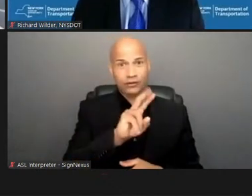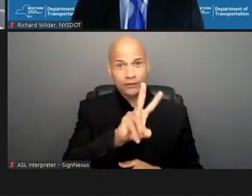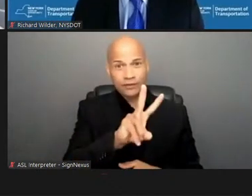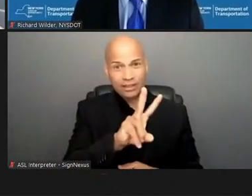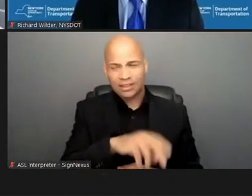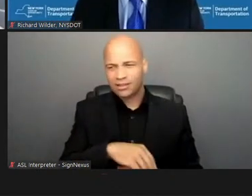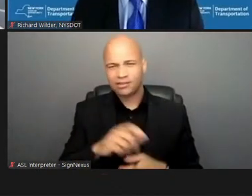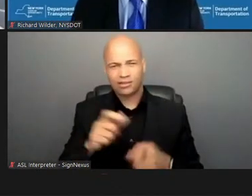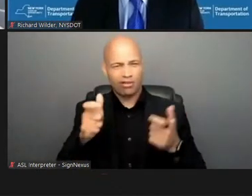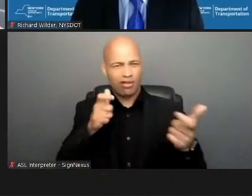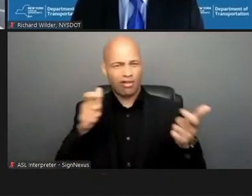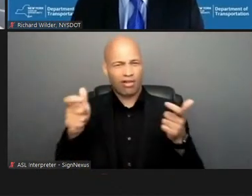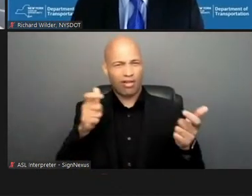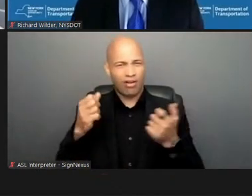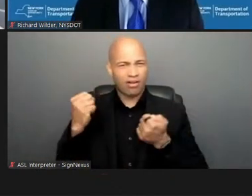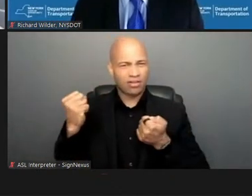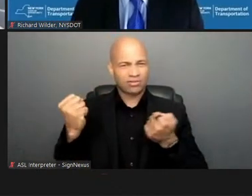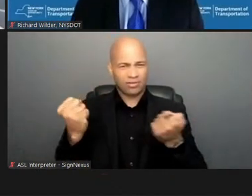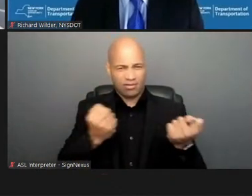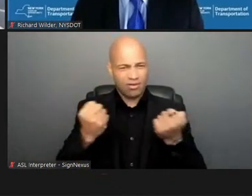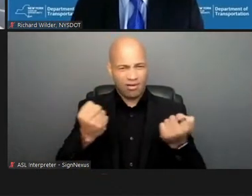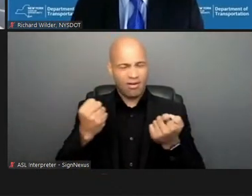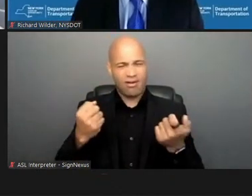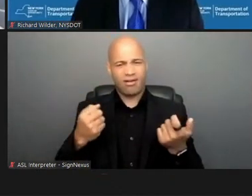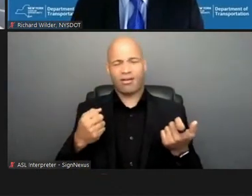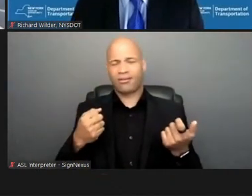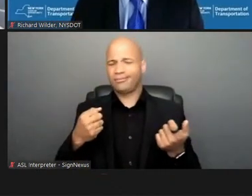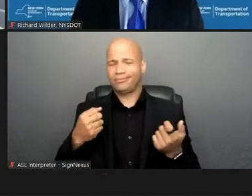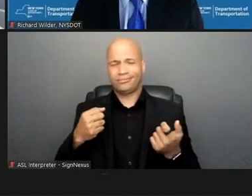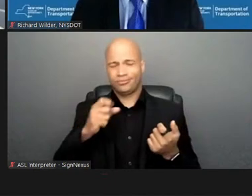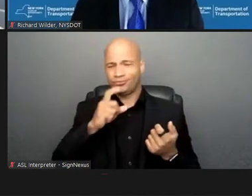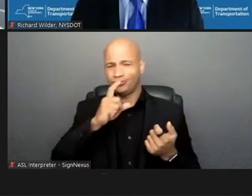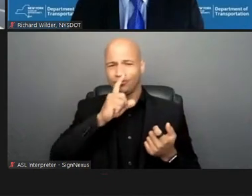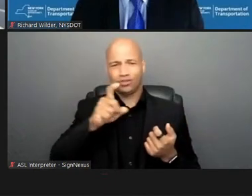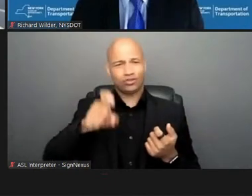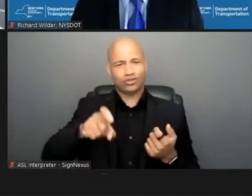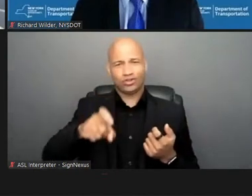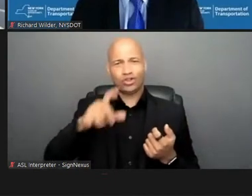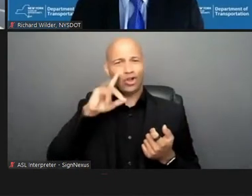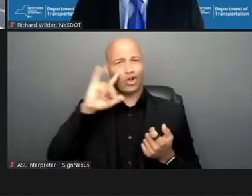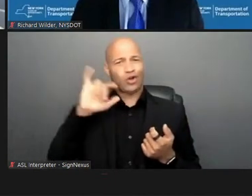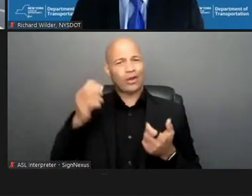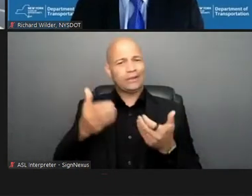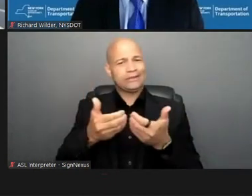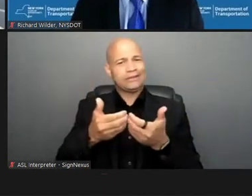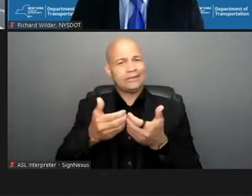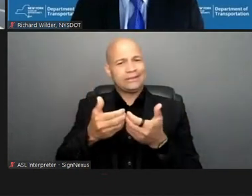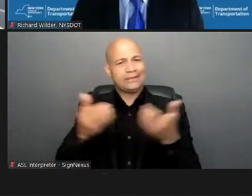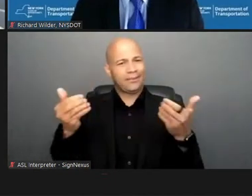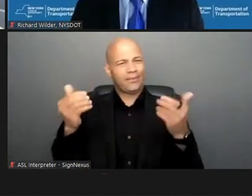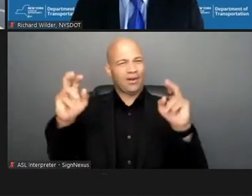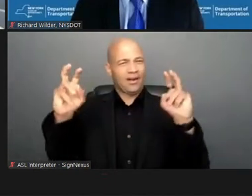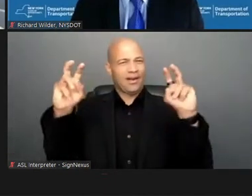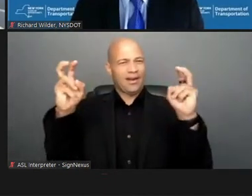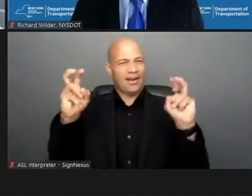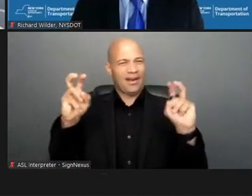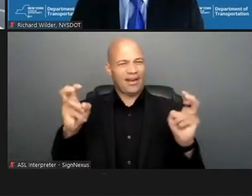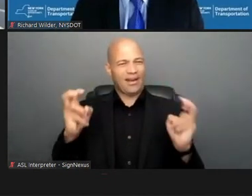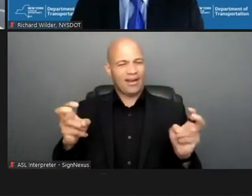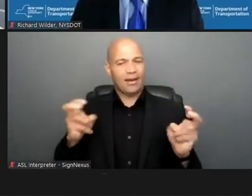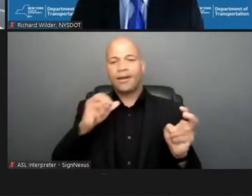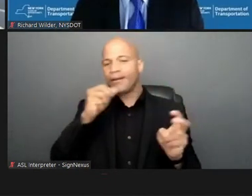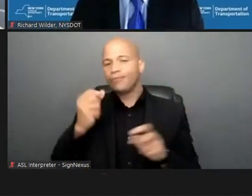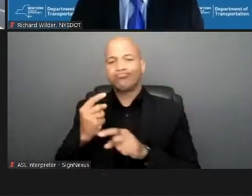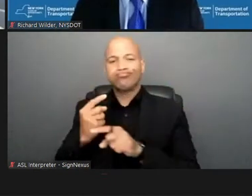vehicles um should be eat treated as a separate category from Passenger cars